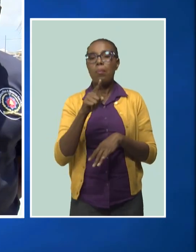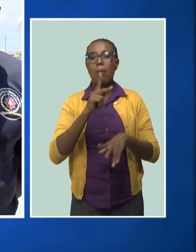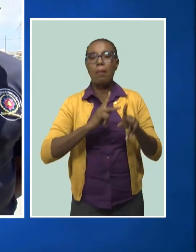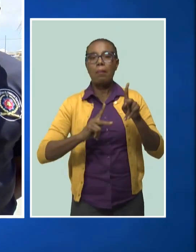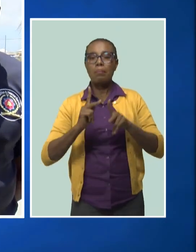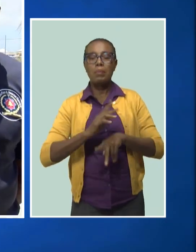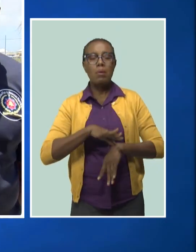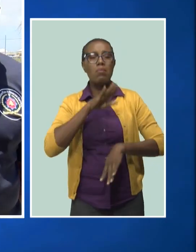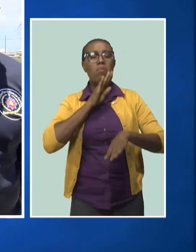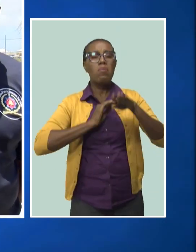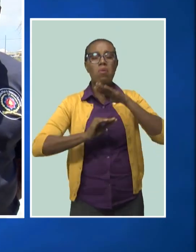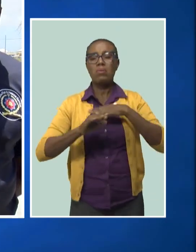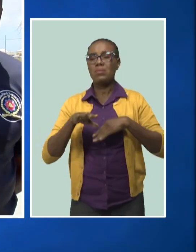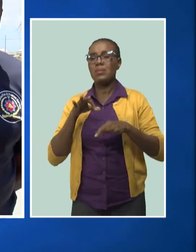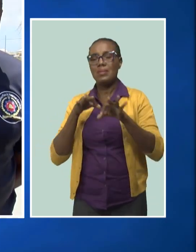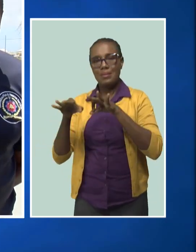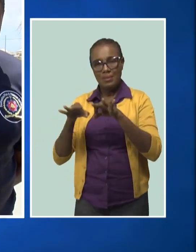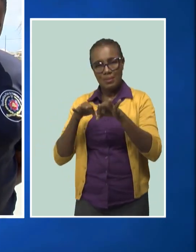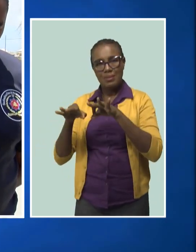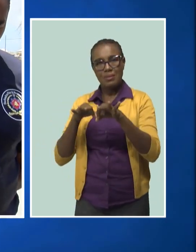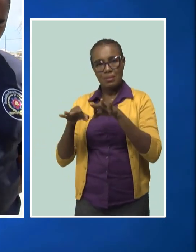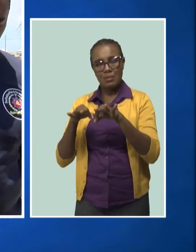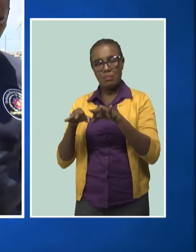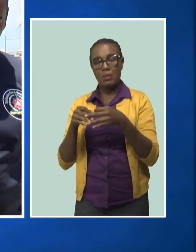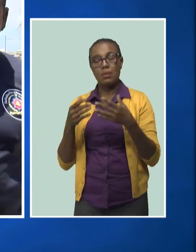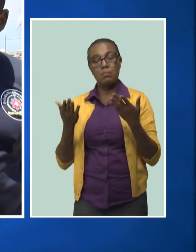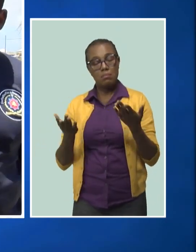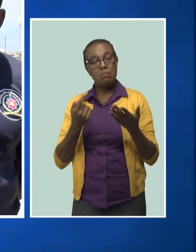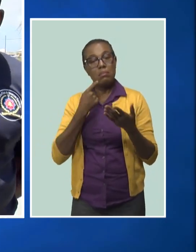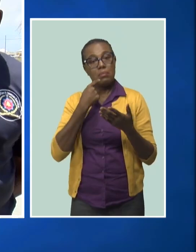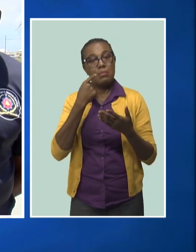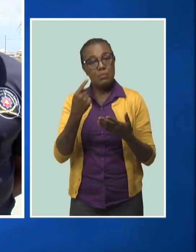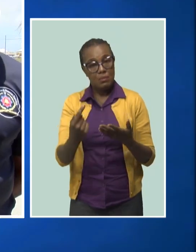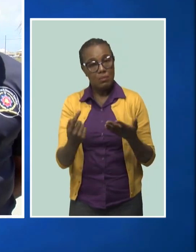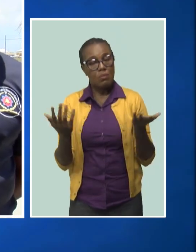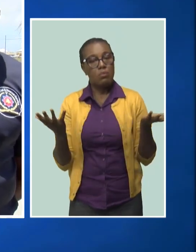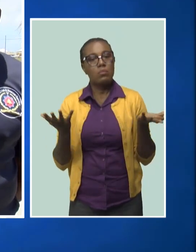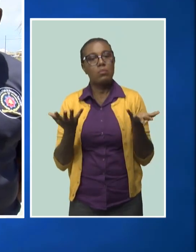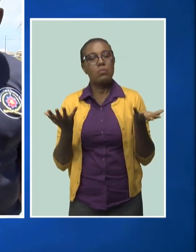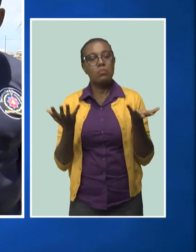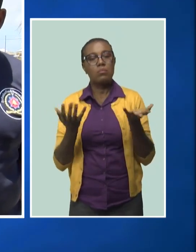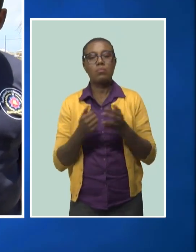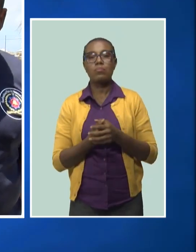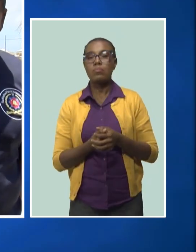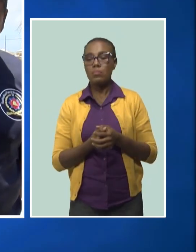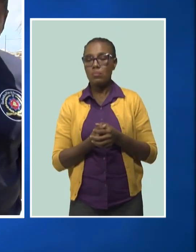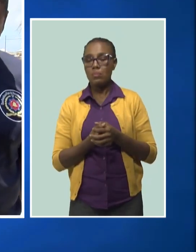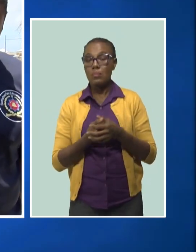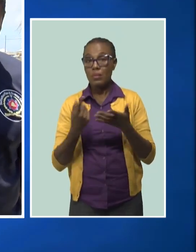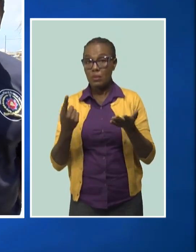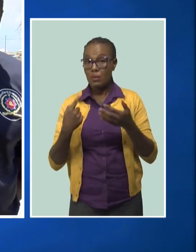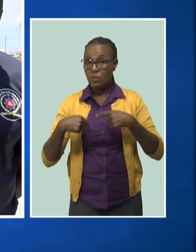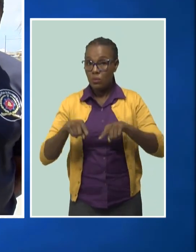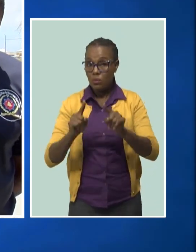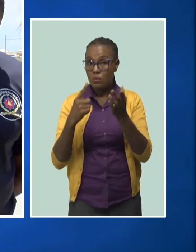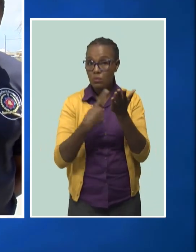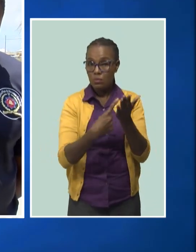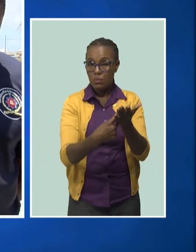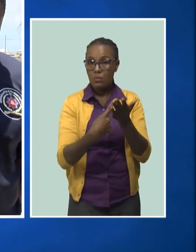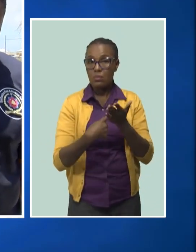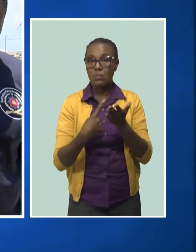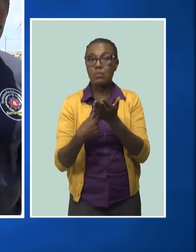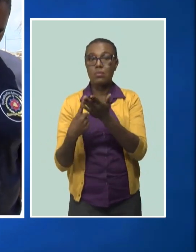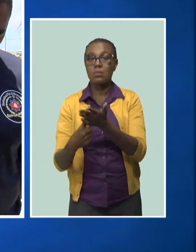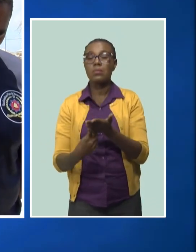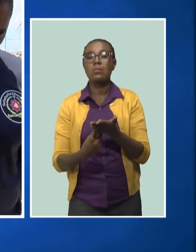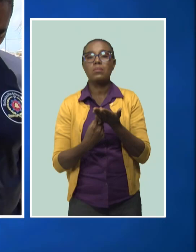the station had at that point in time. What I can say is that during the discussions, what